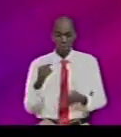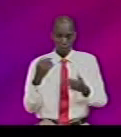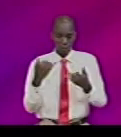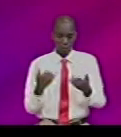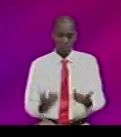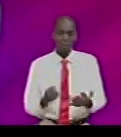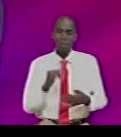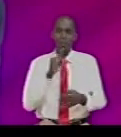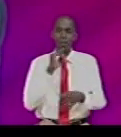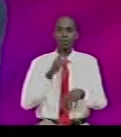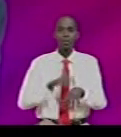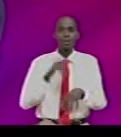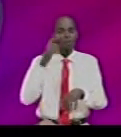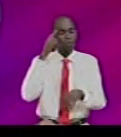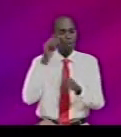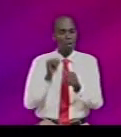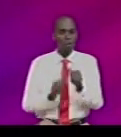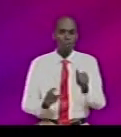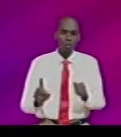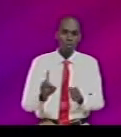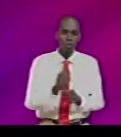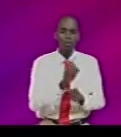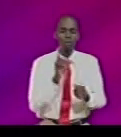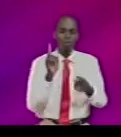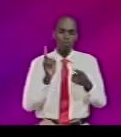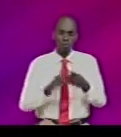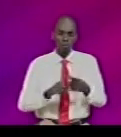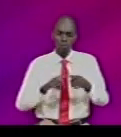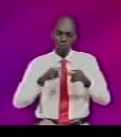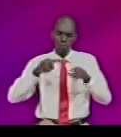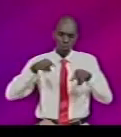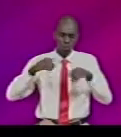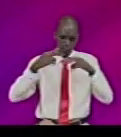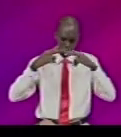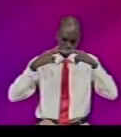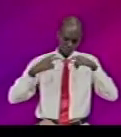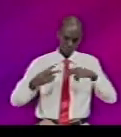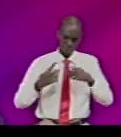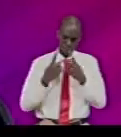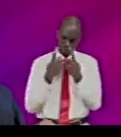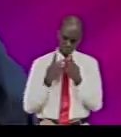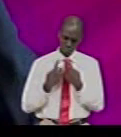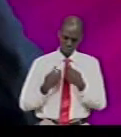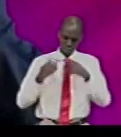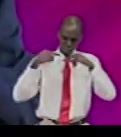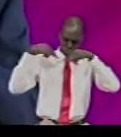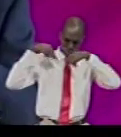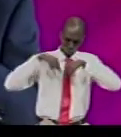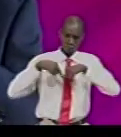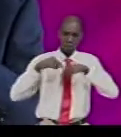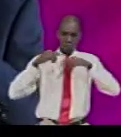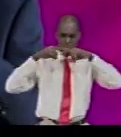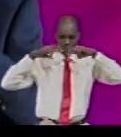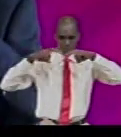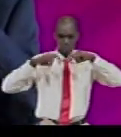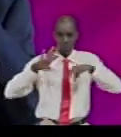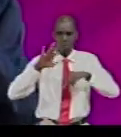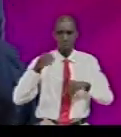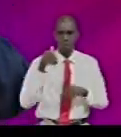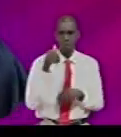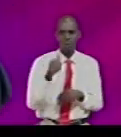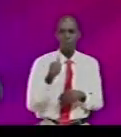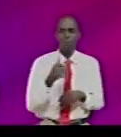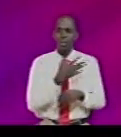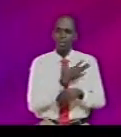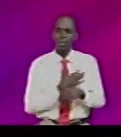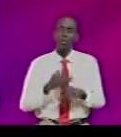time for everyone to look inward, to look within, and search yourself and